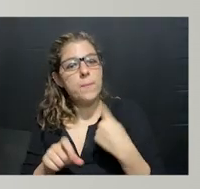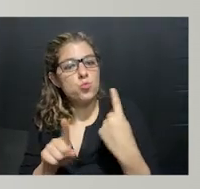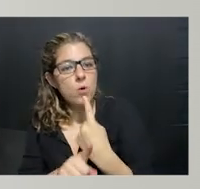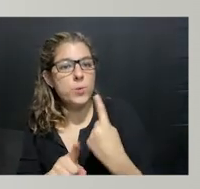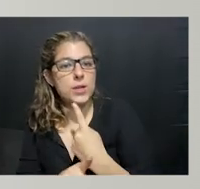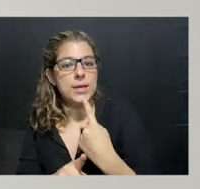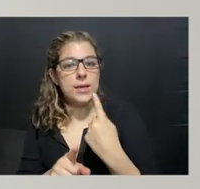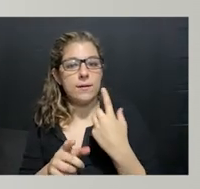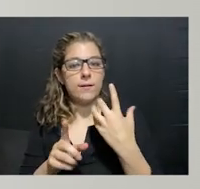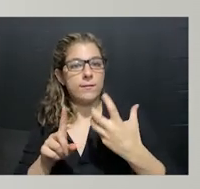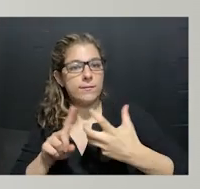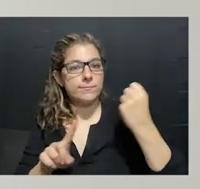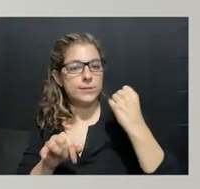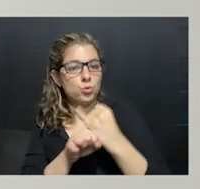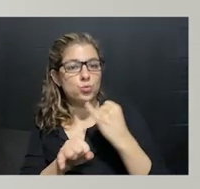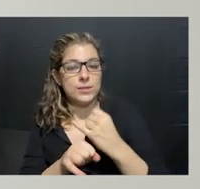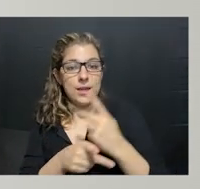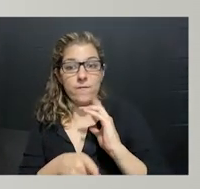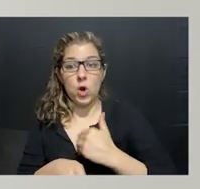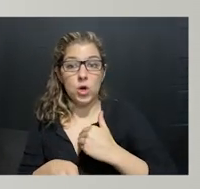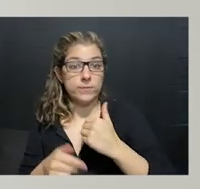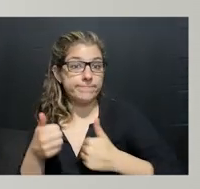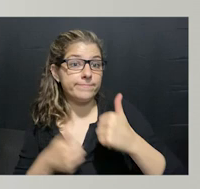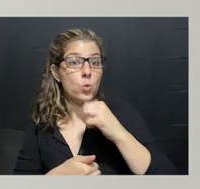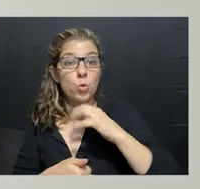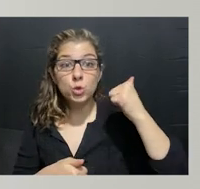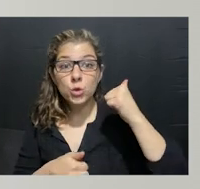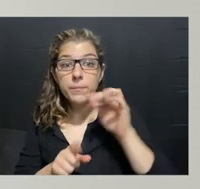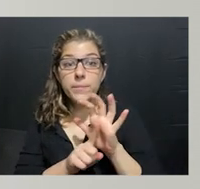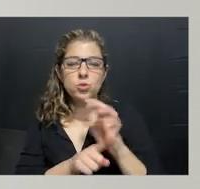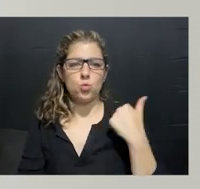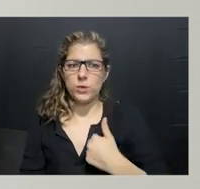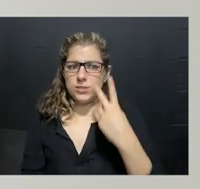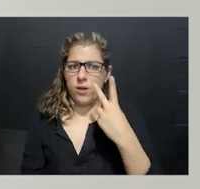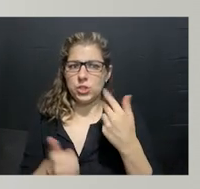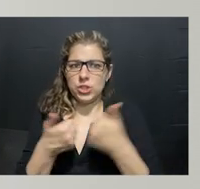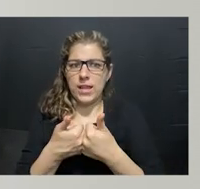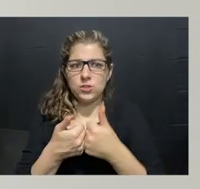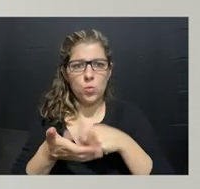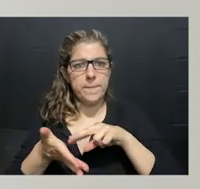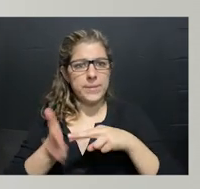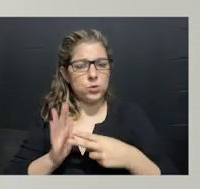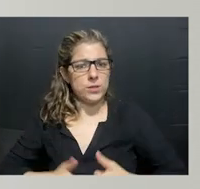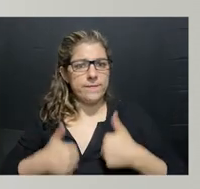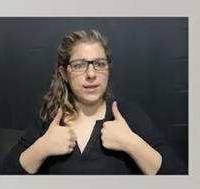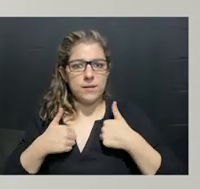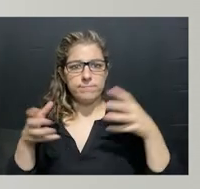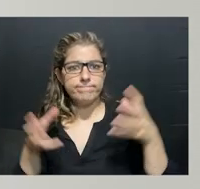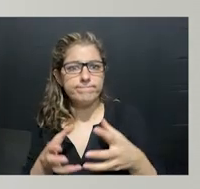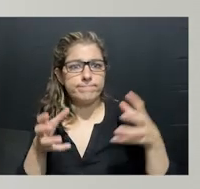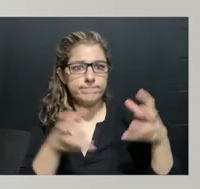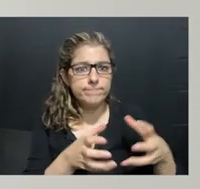appropriately deinstitutionalizing the care of our senior population. We actually saw the challenge of what it means to live in